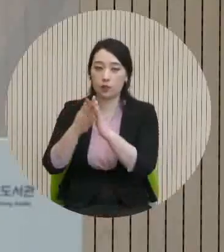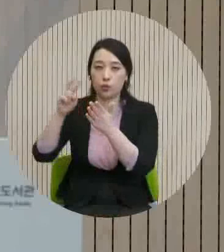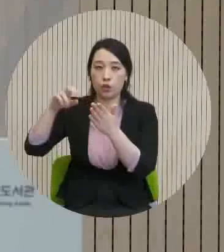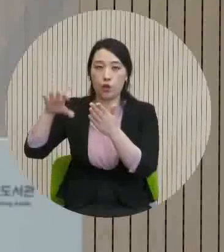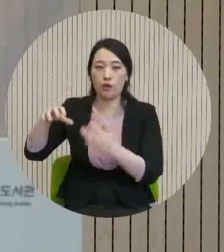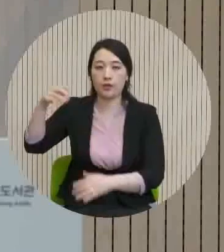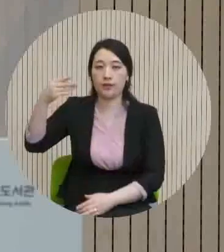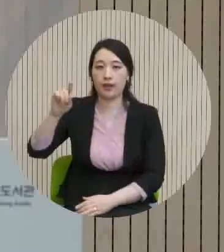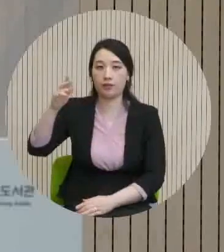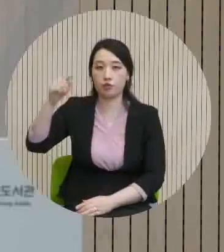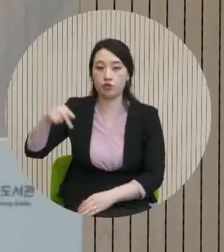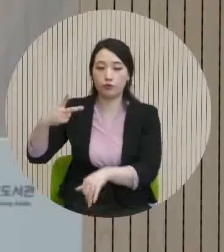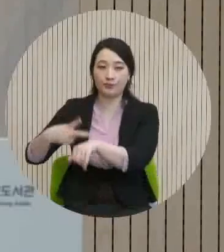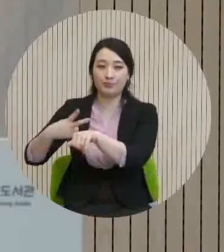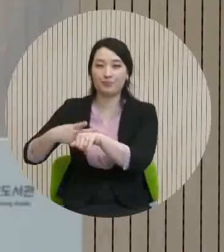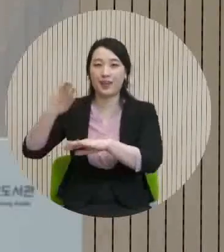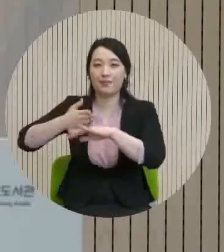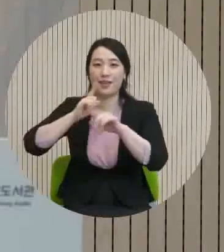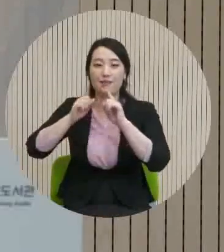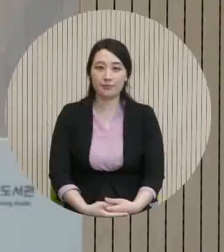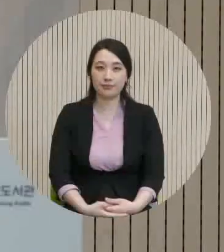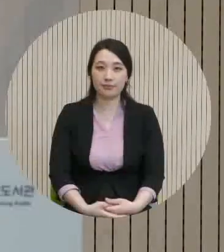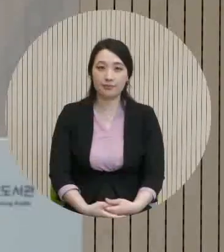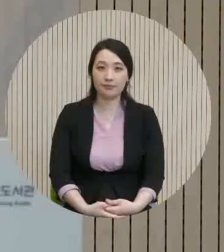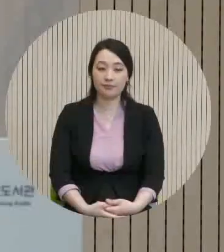Thank you for your answer.